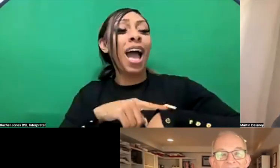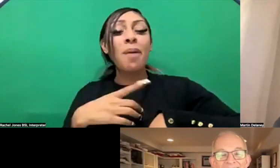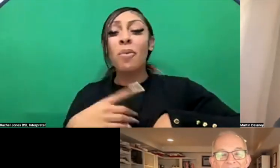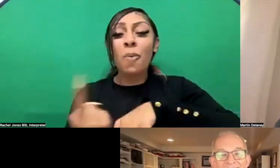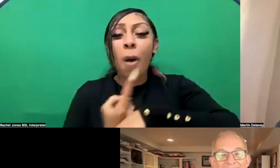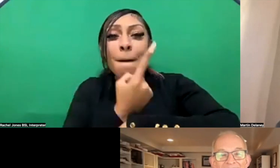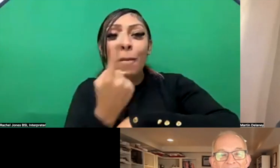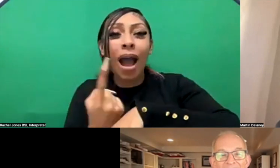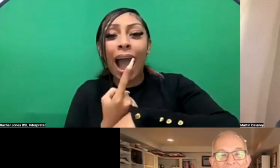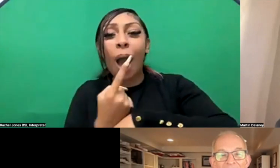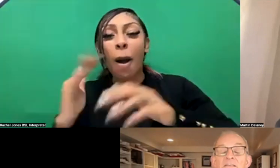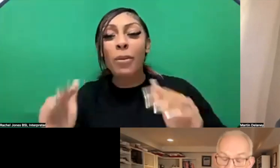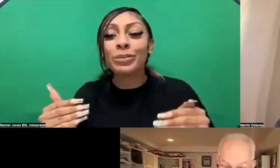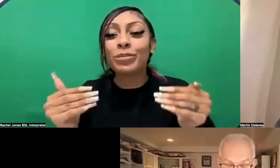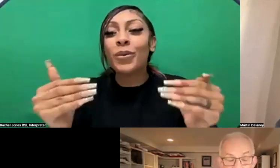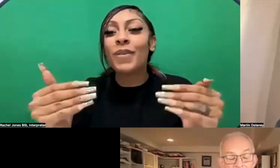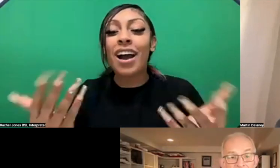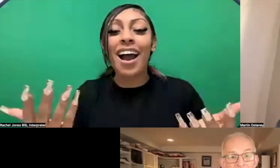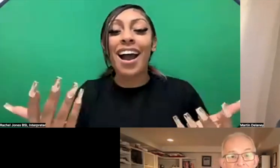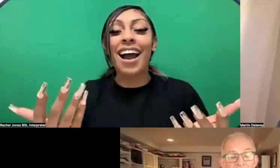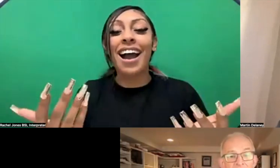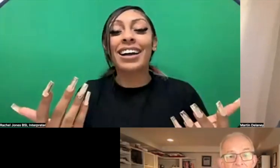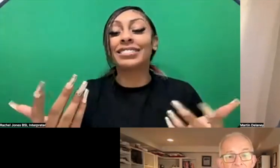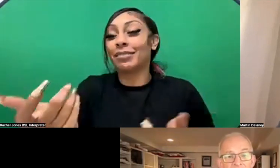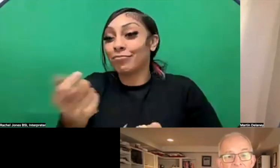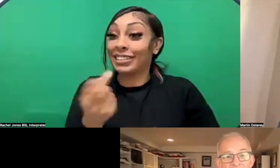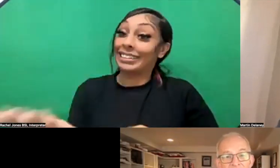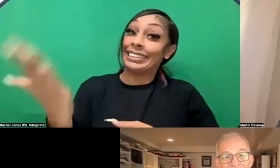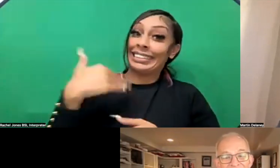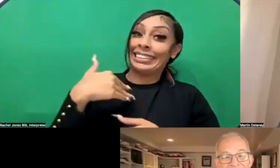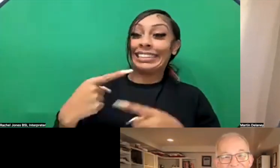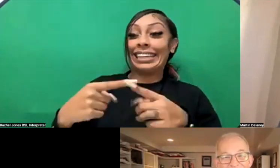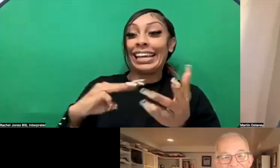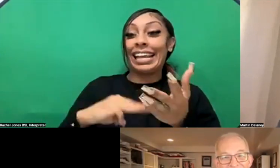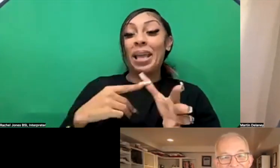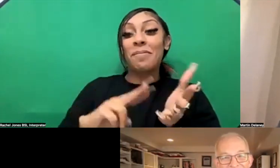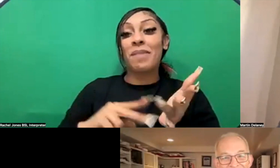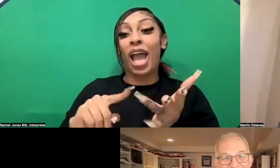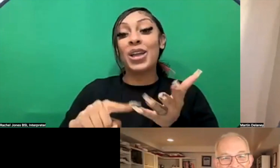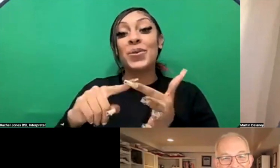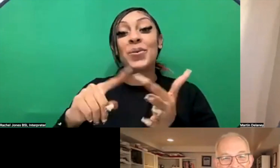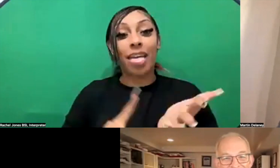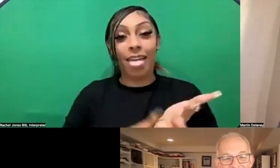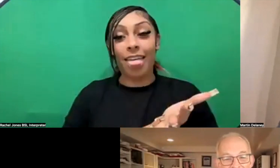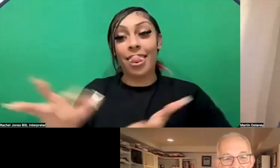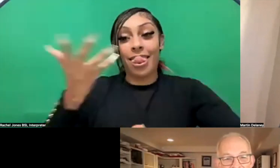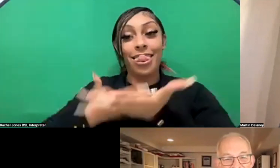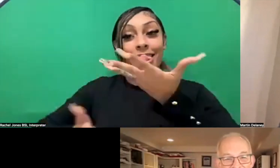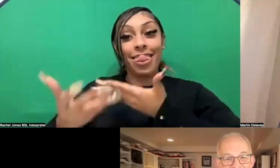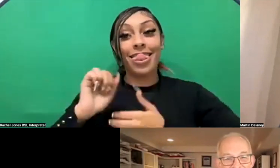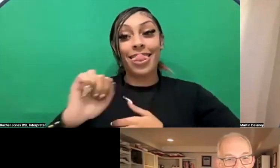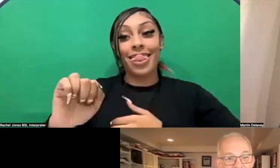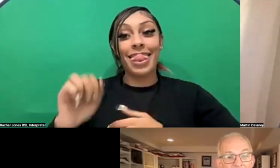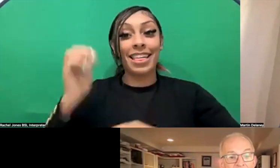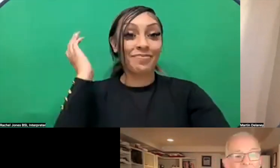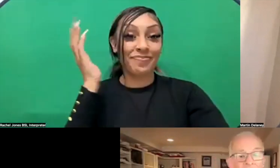kind of move on to, That's fine. we'll bring in Emmanuel now too, if you'd like to speak as well. Um, and we need